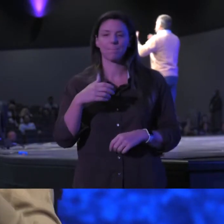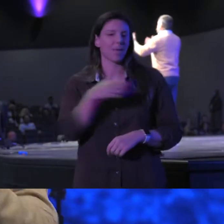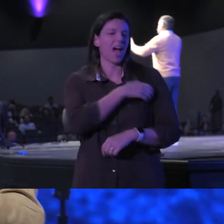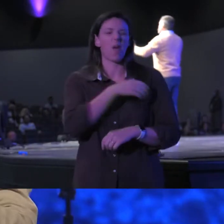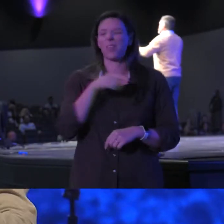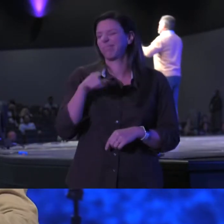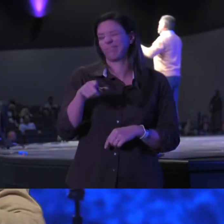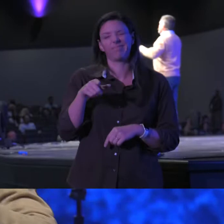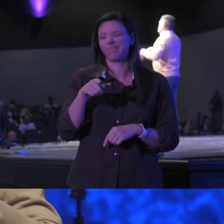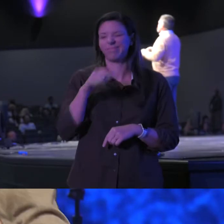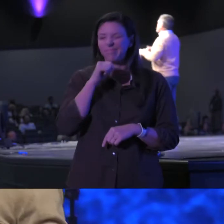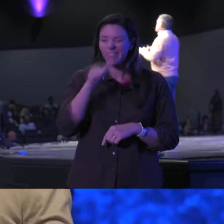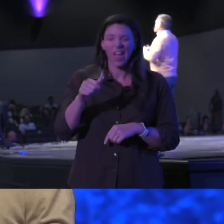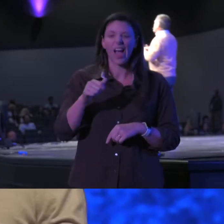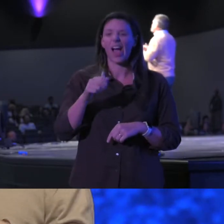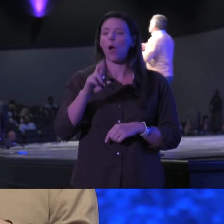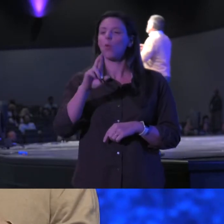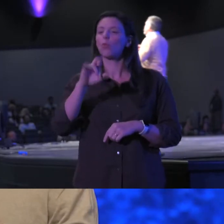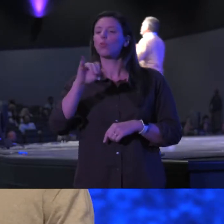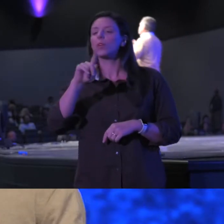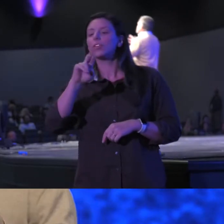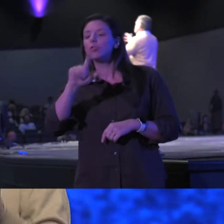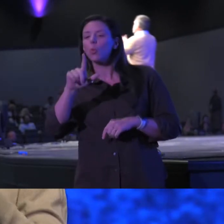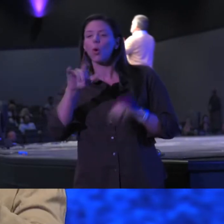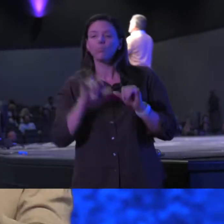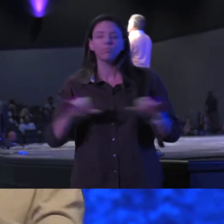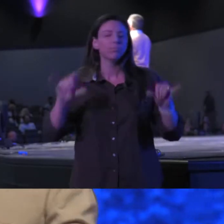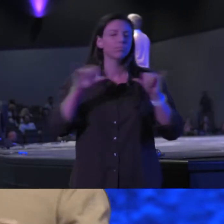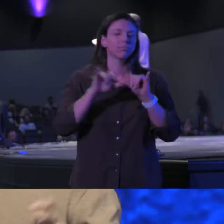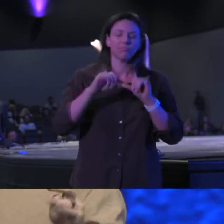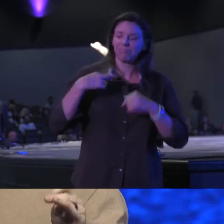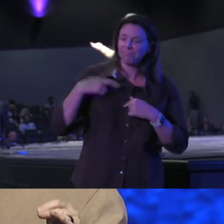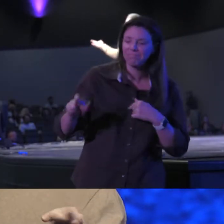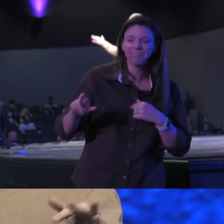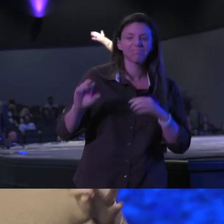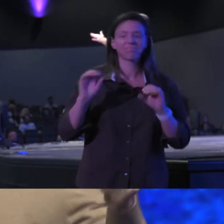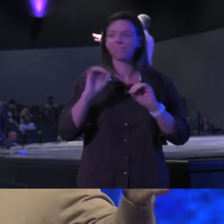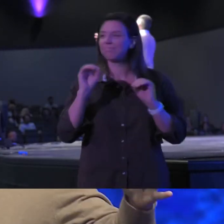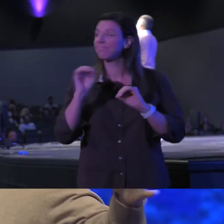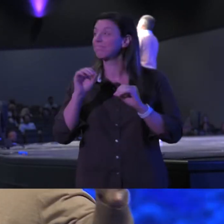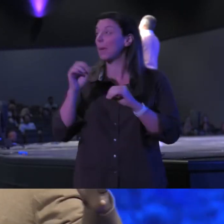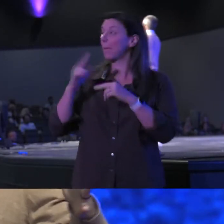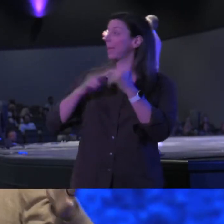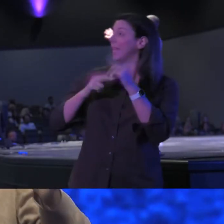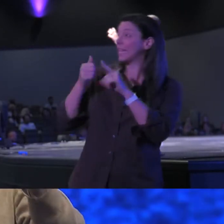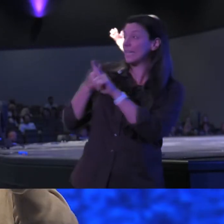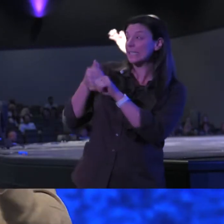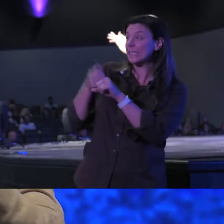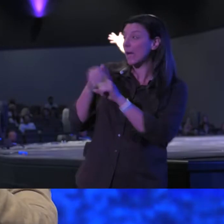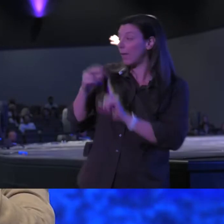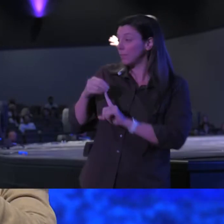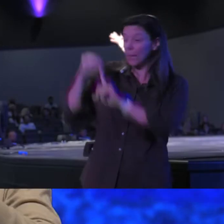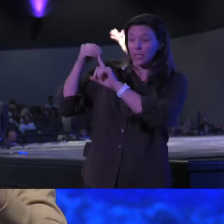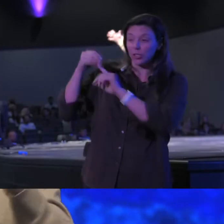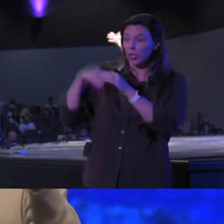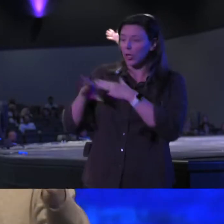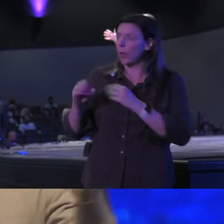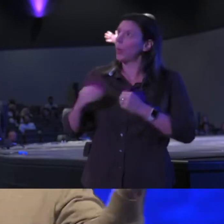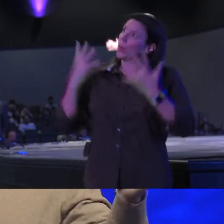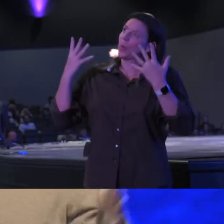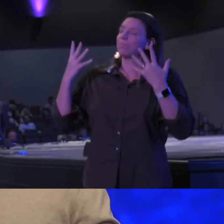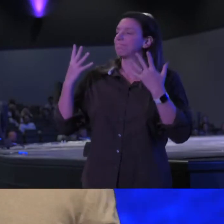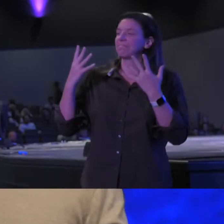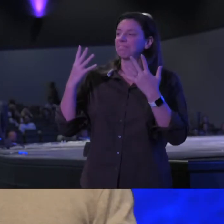power in ceremony. There's no special manifestation in concrete or sheetrock or the seat that